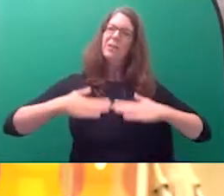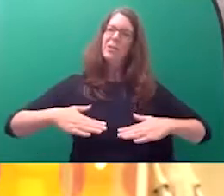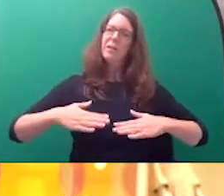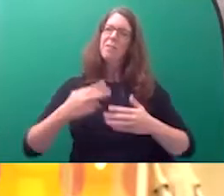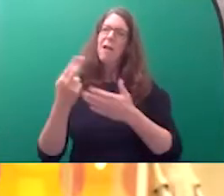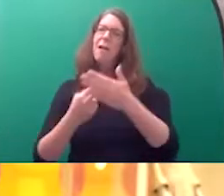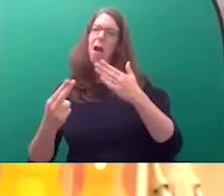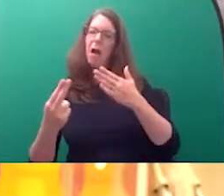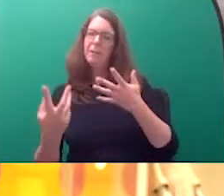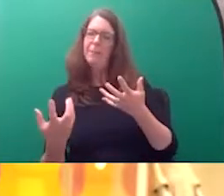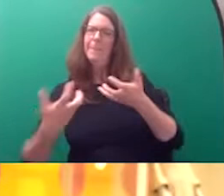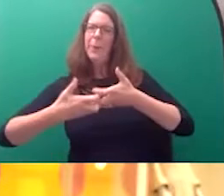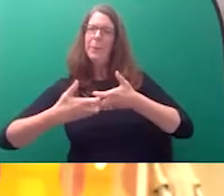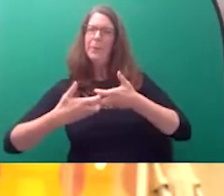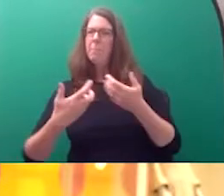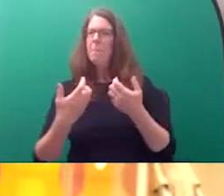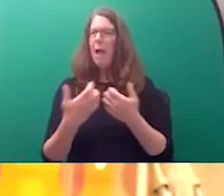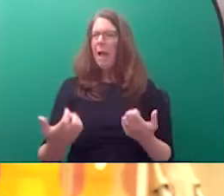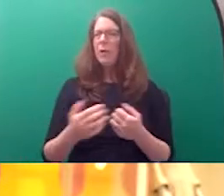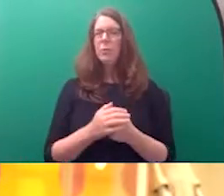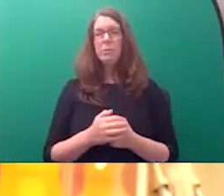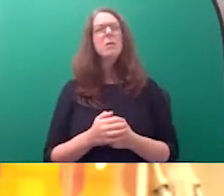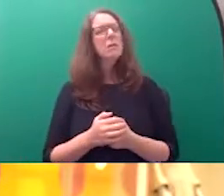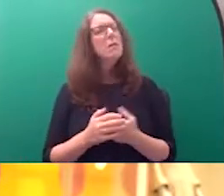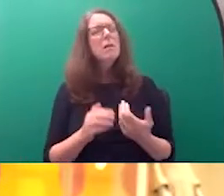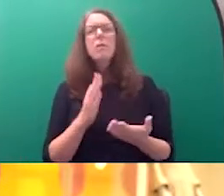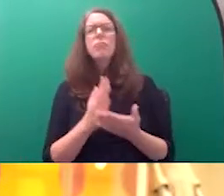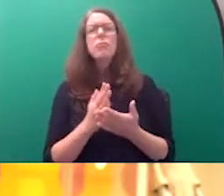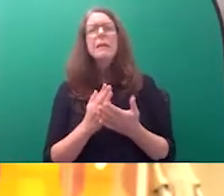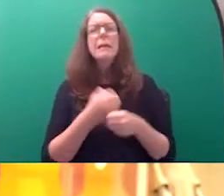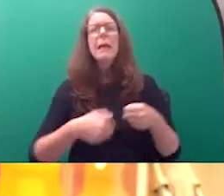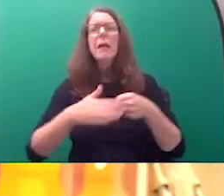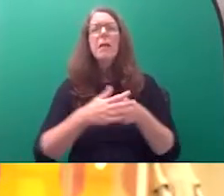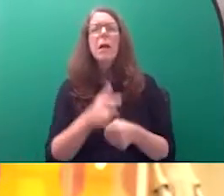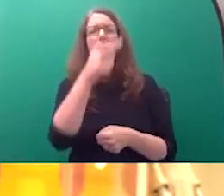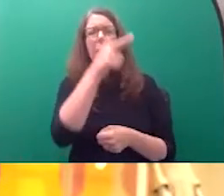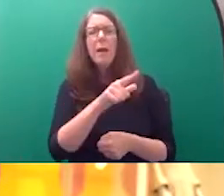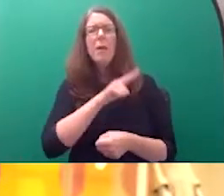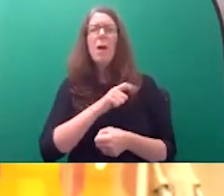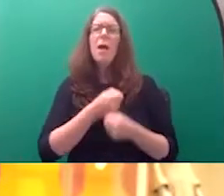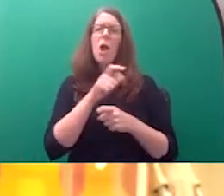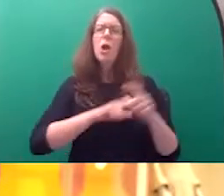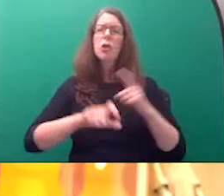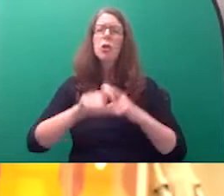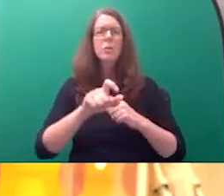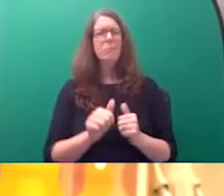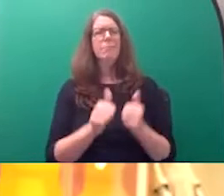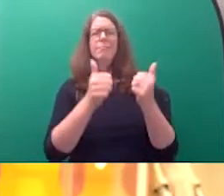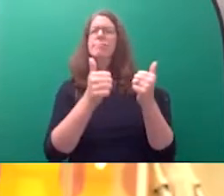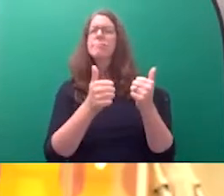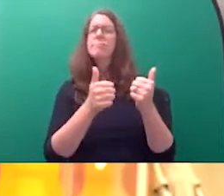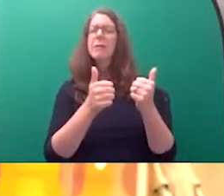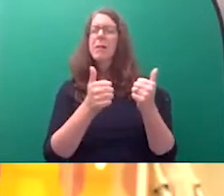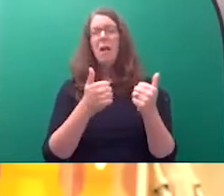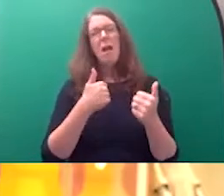approach as La Fetiche. Yeah, we're very lucky in Glasgow. It's such a great community here. You know, I think this is